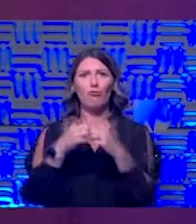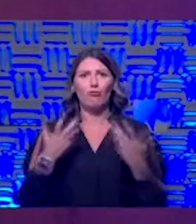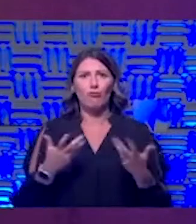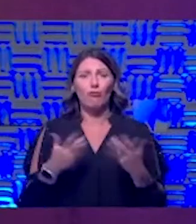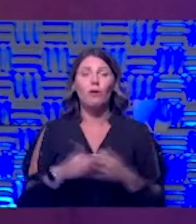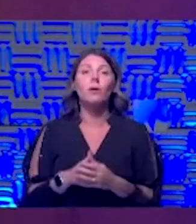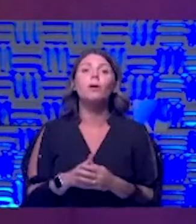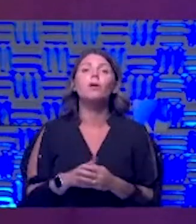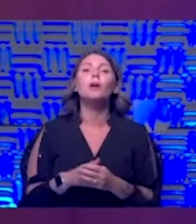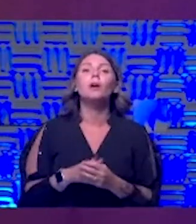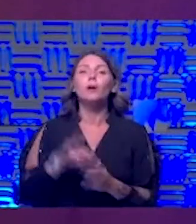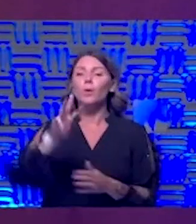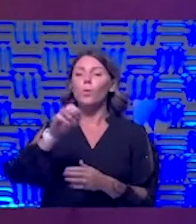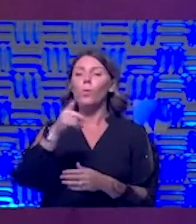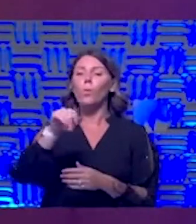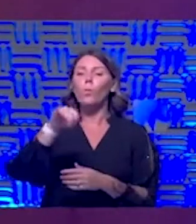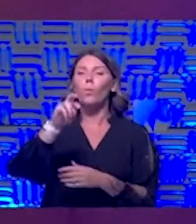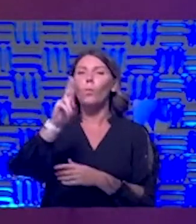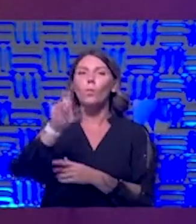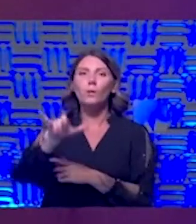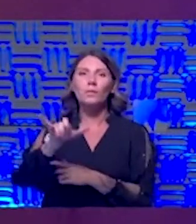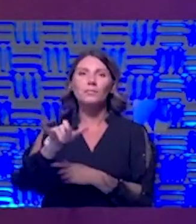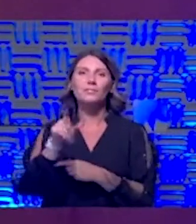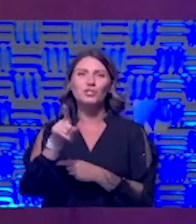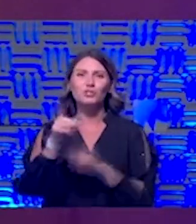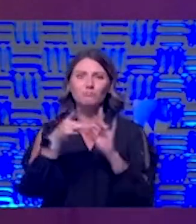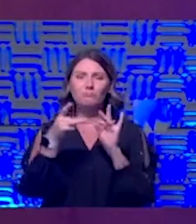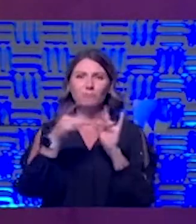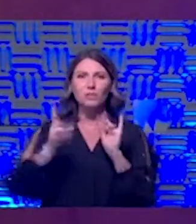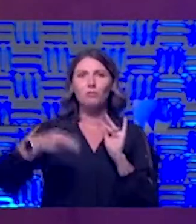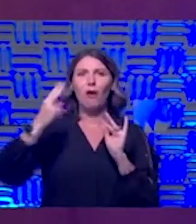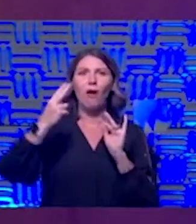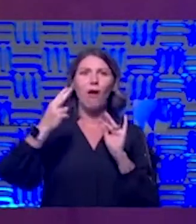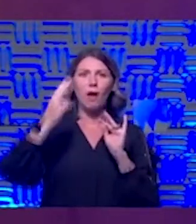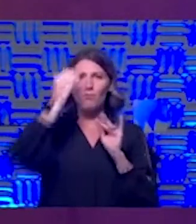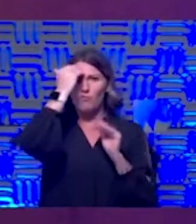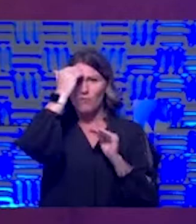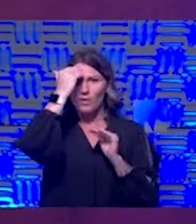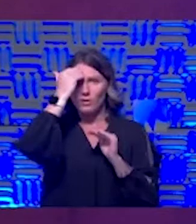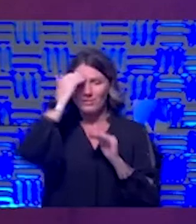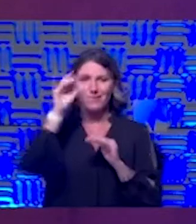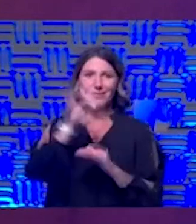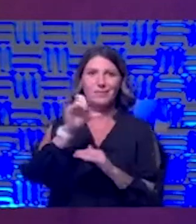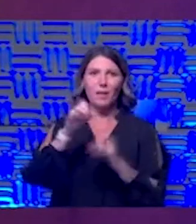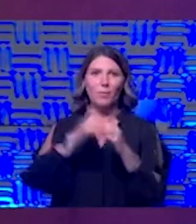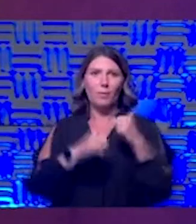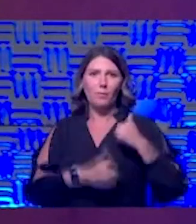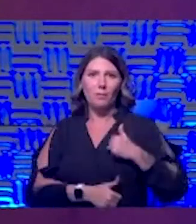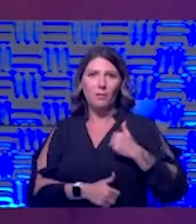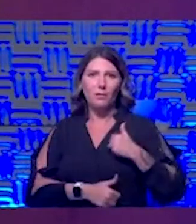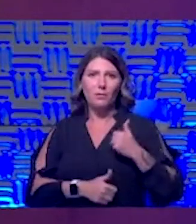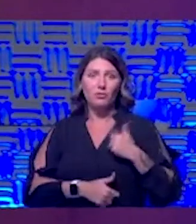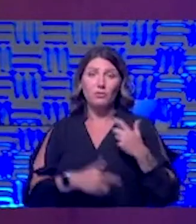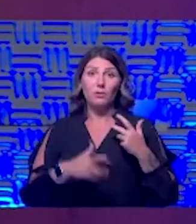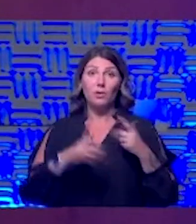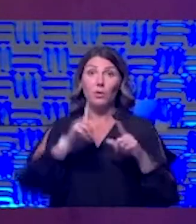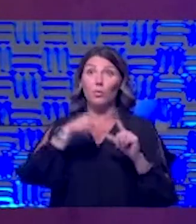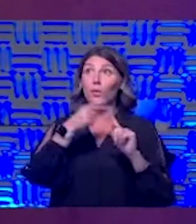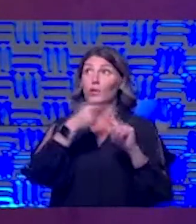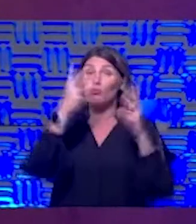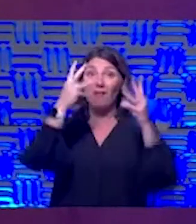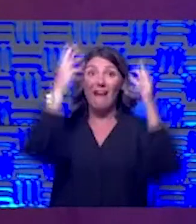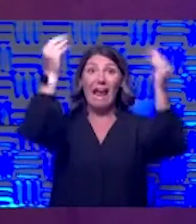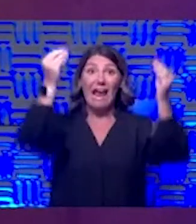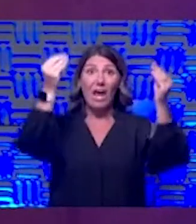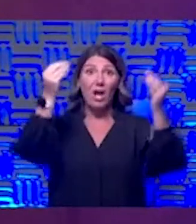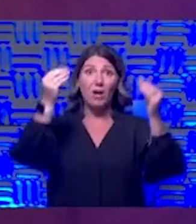the hypervigilance, and that's something that we saw a lot in the military is every time you go outside the wire, you are hypervigilant. And those